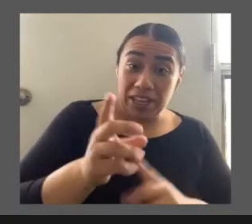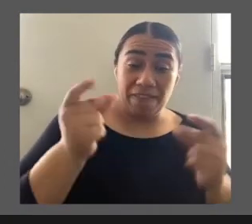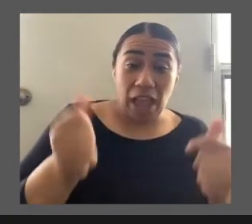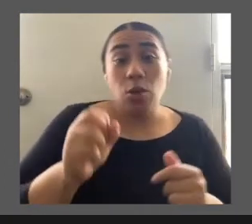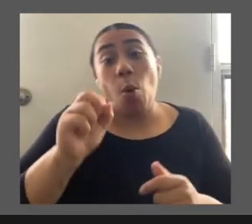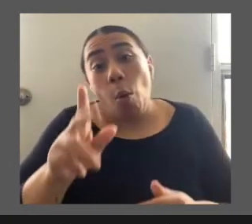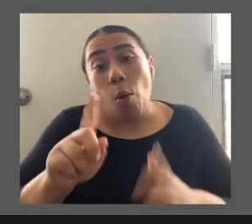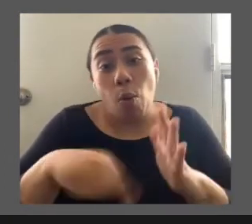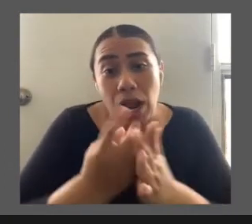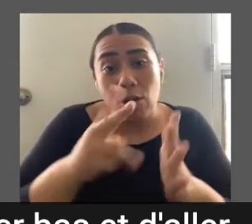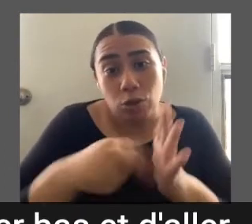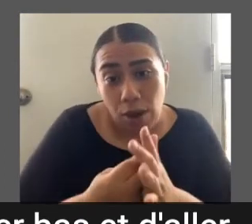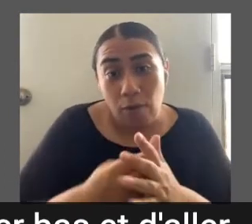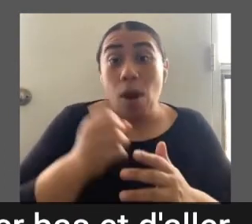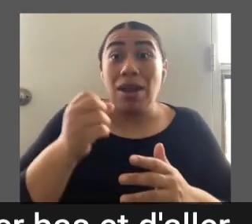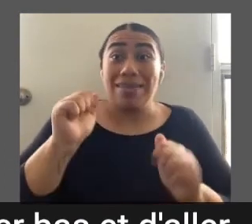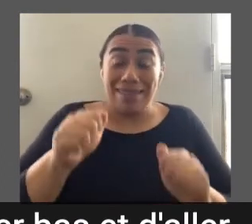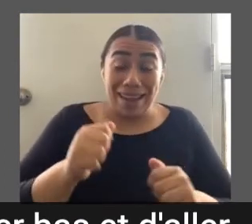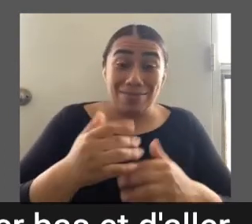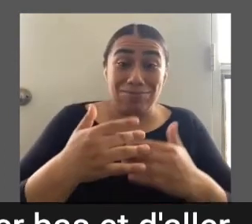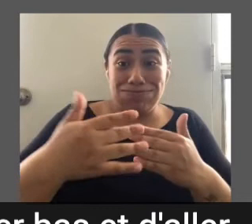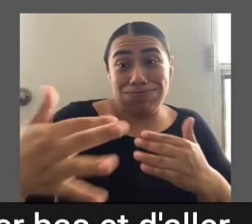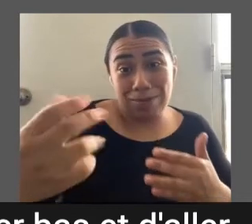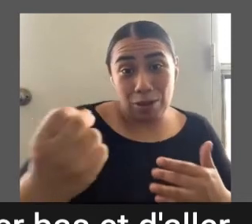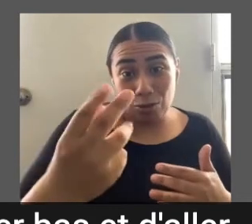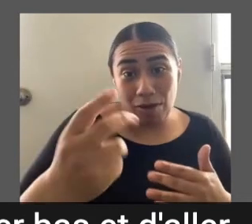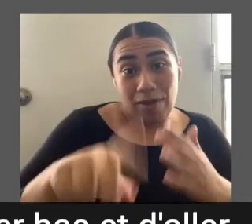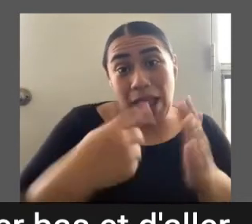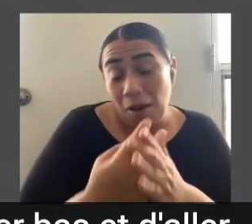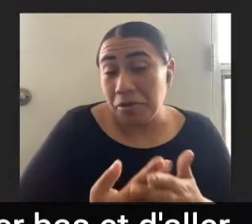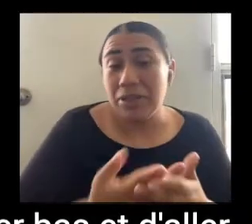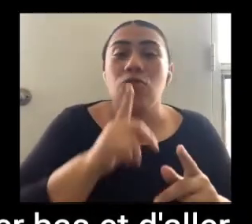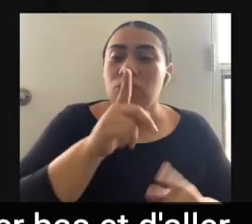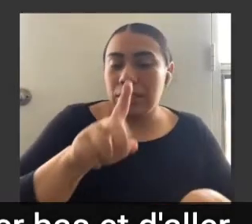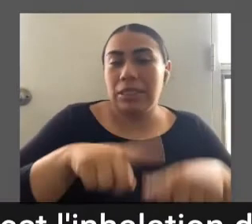though, 4 to 12 hours. So remember to always start low and go slow.